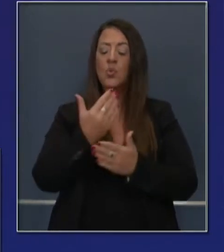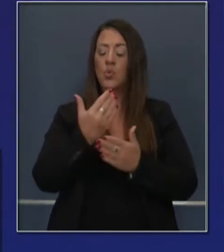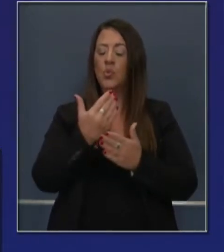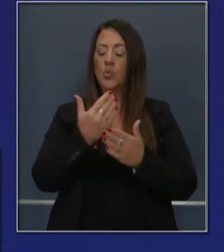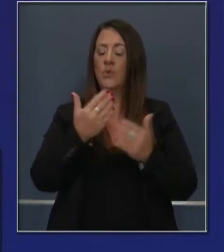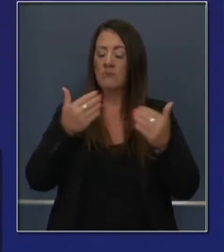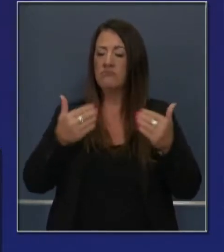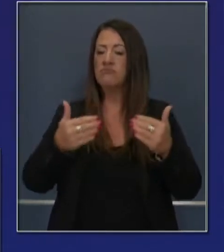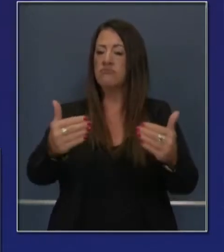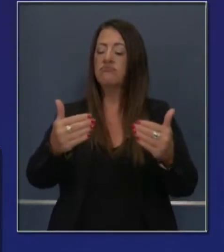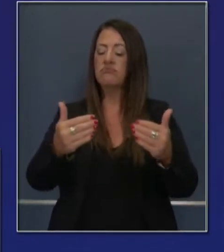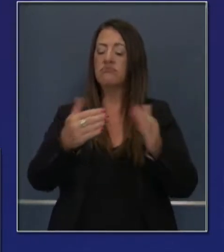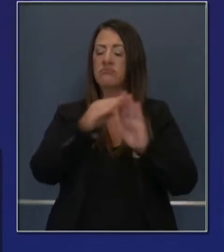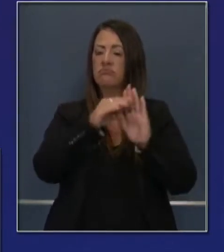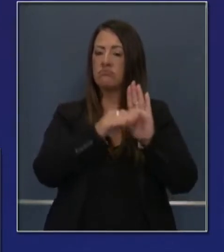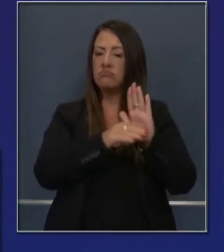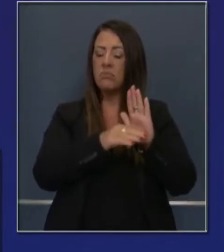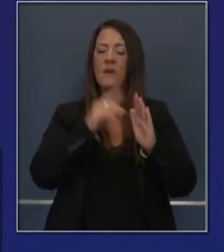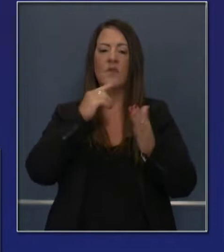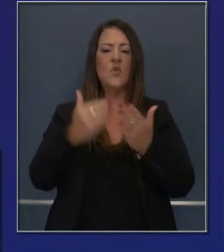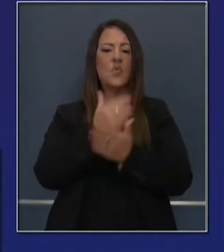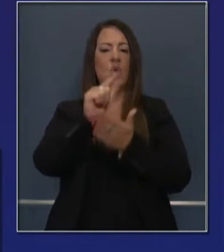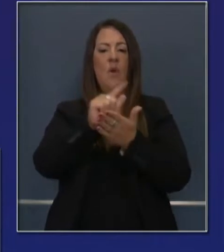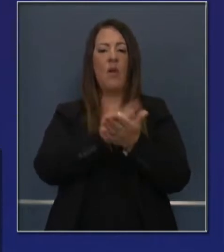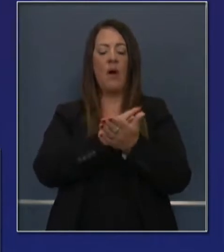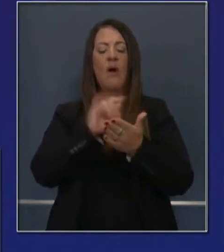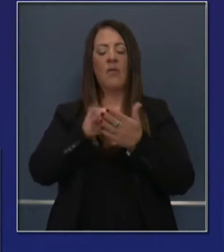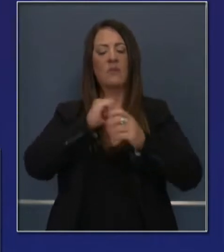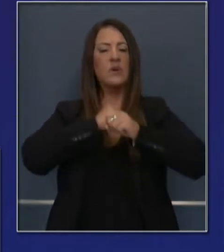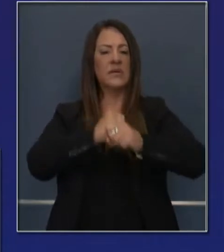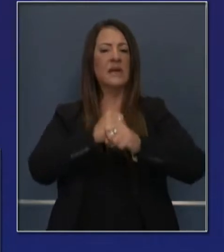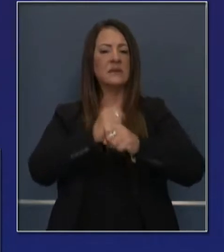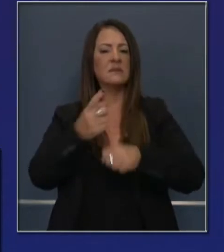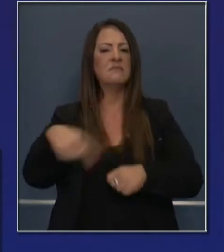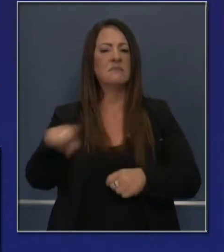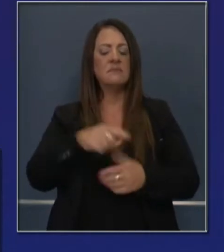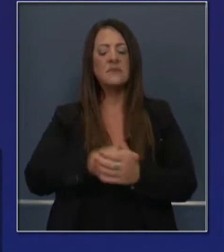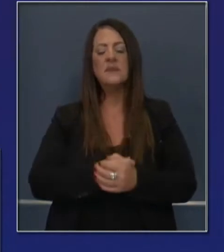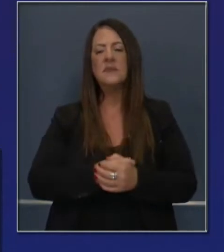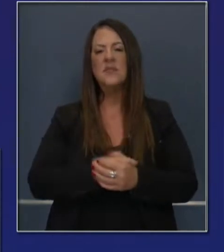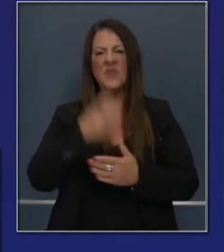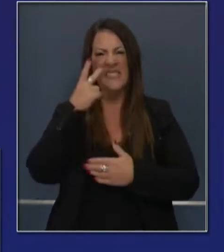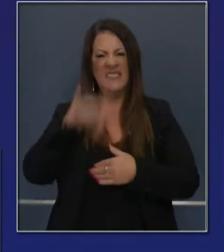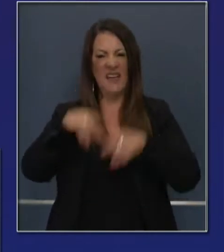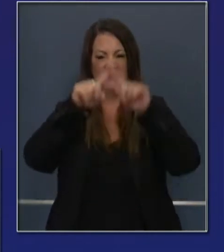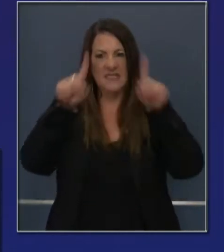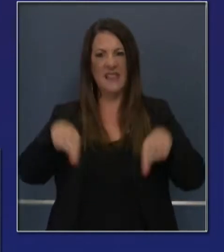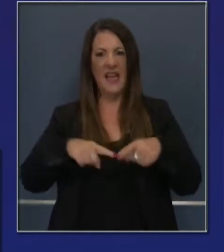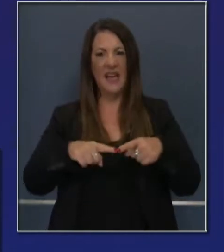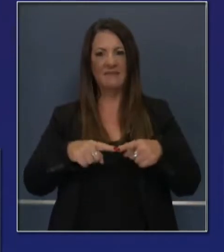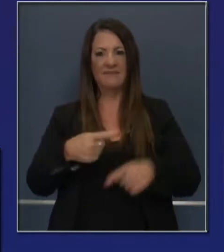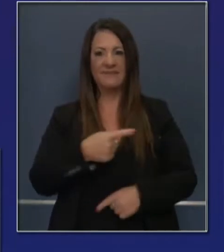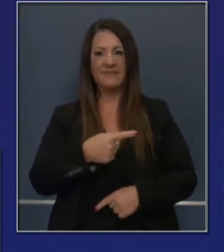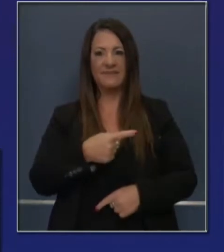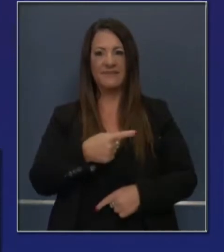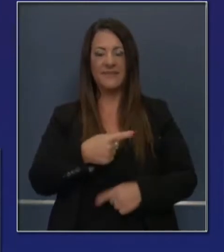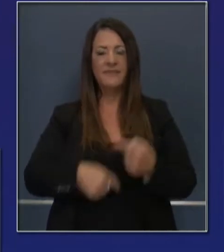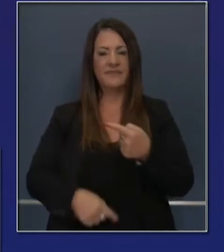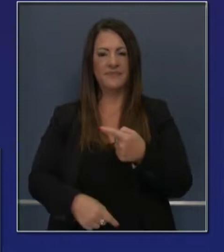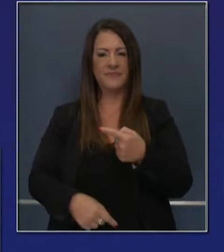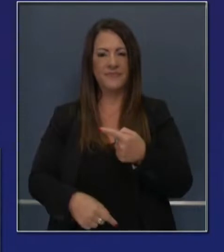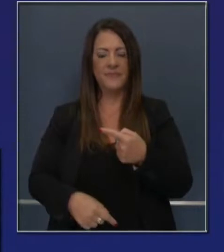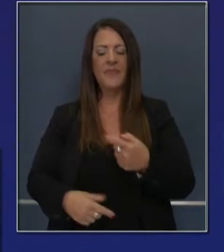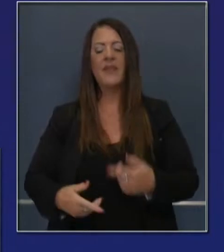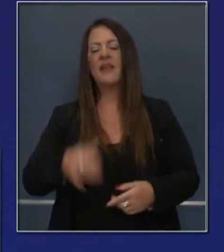moved forward with new legislation that fundamentally addresses what you see on this page, and that is the